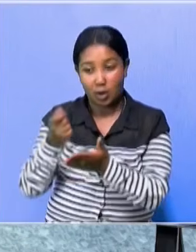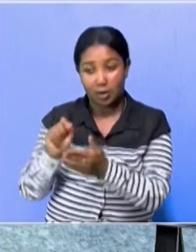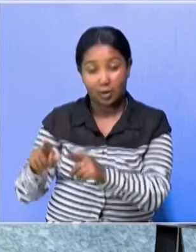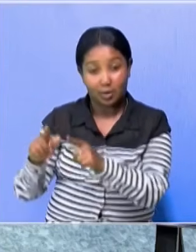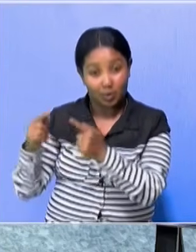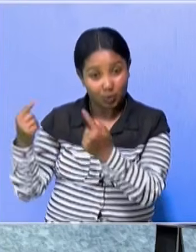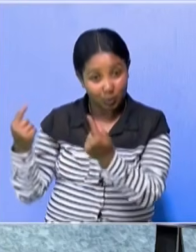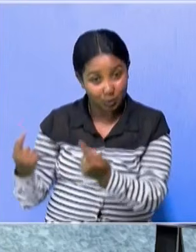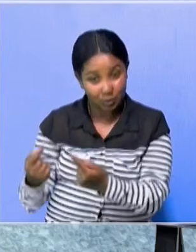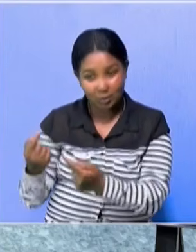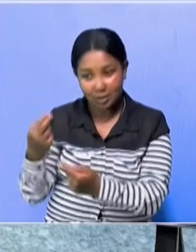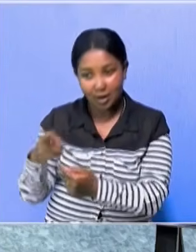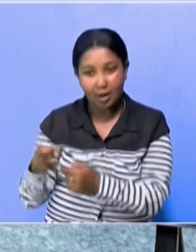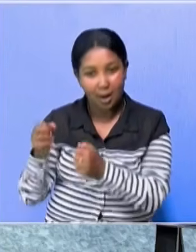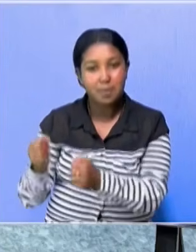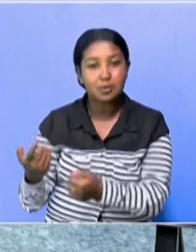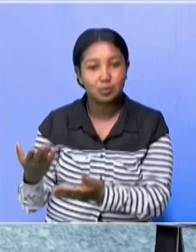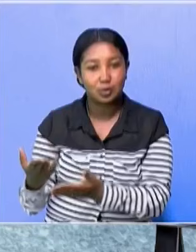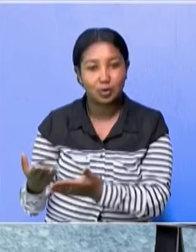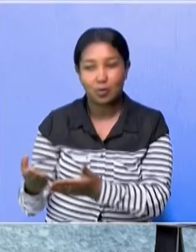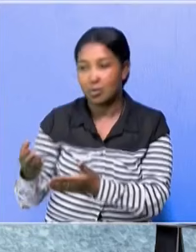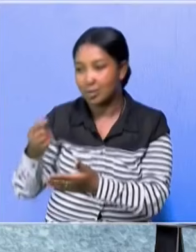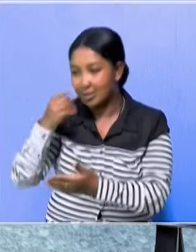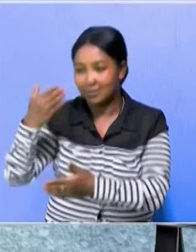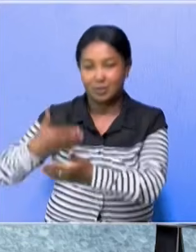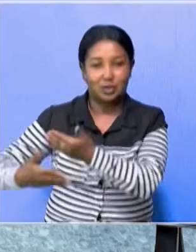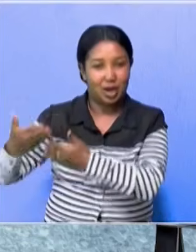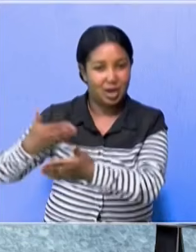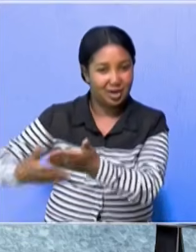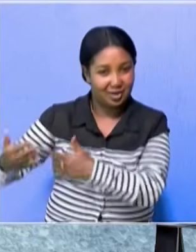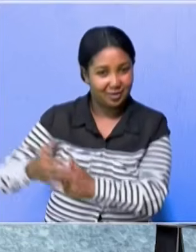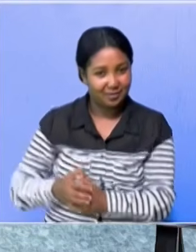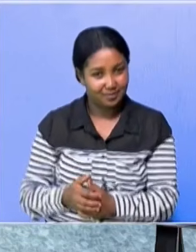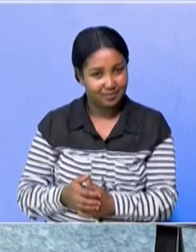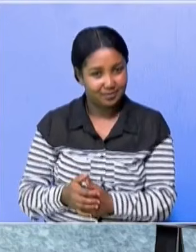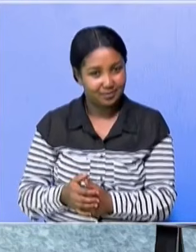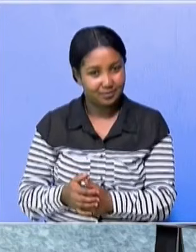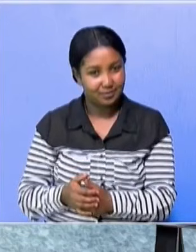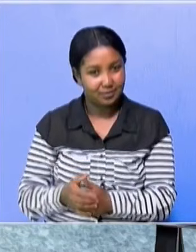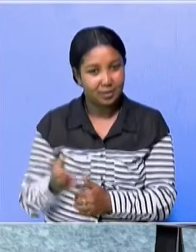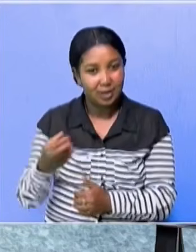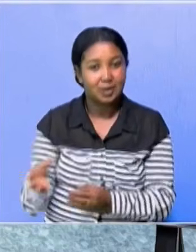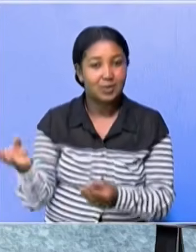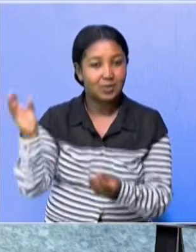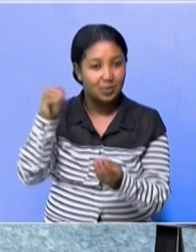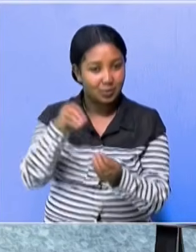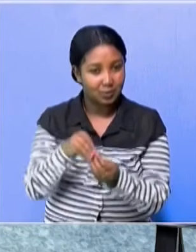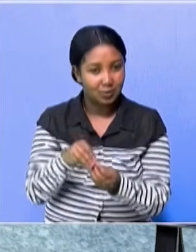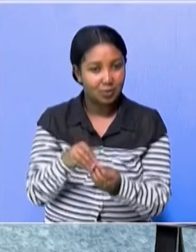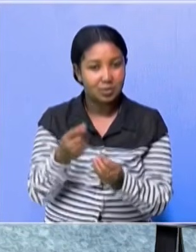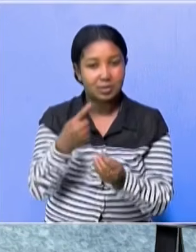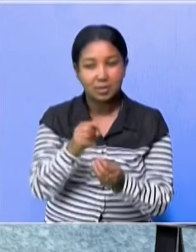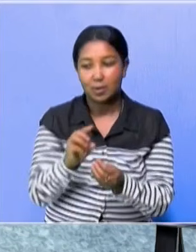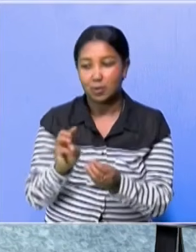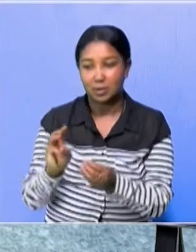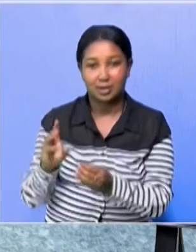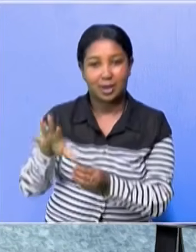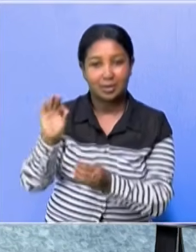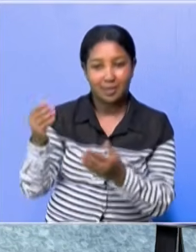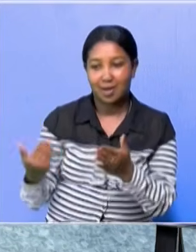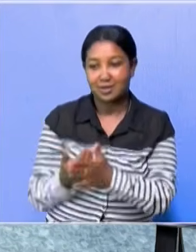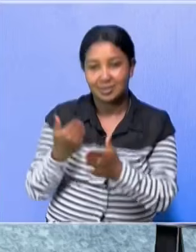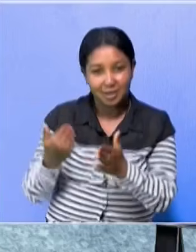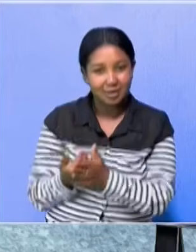group, they are able to what? Share experiences. Yeah. And also they will get some